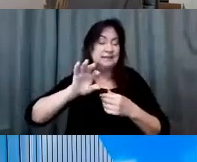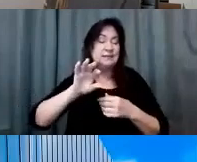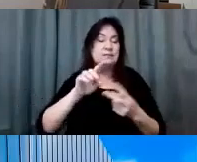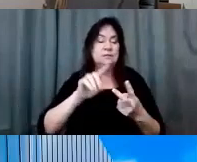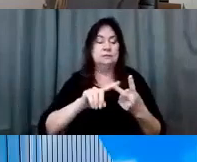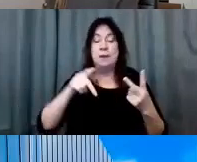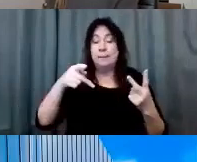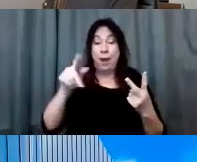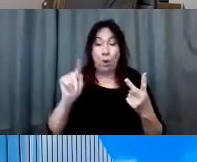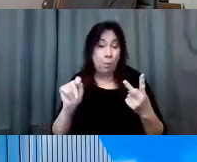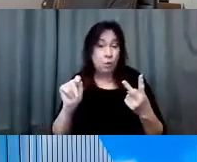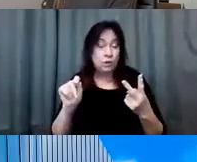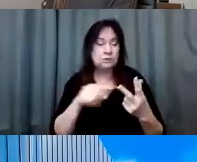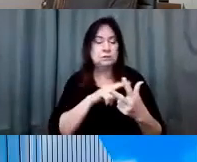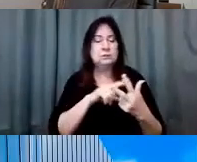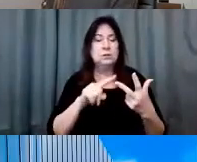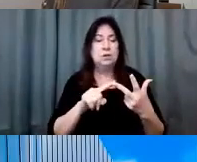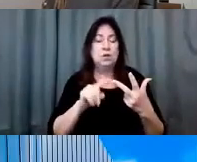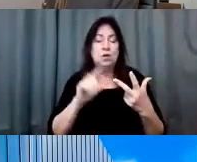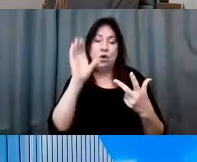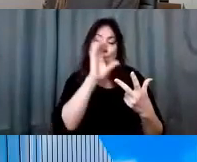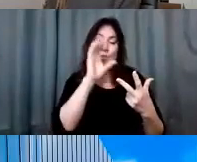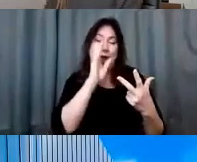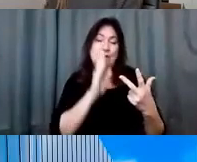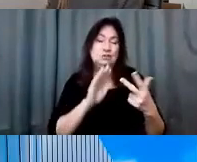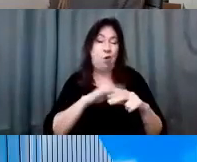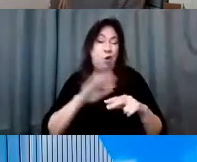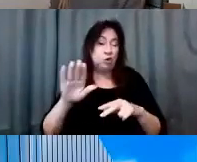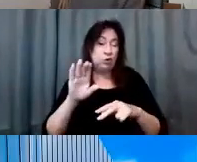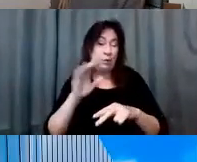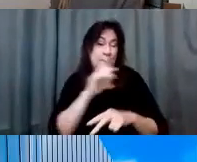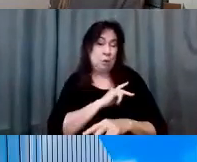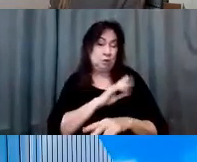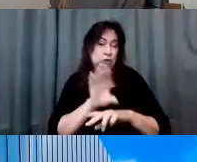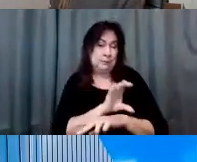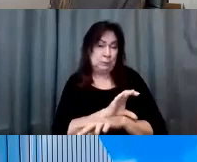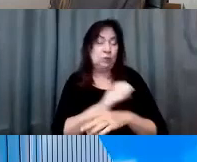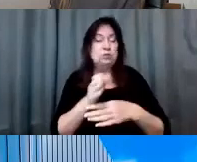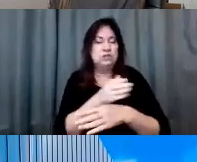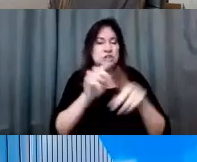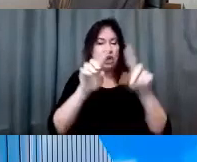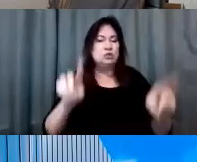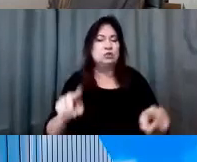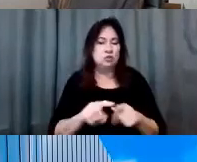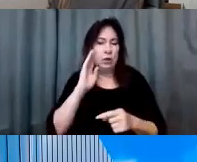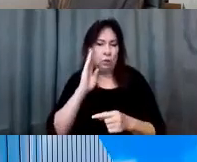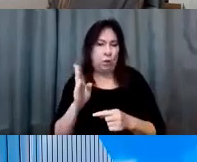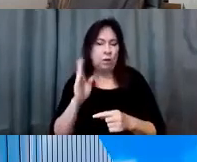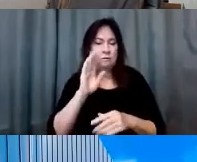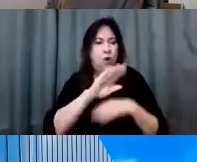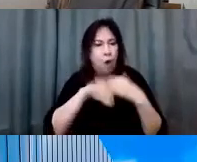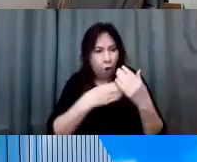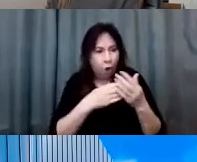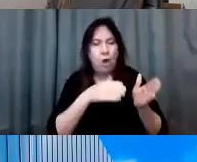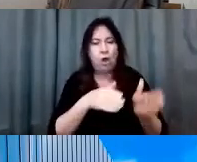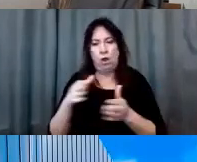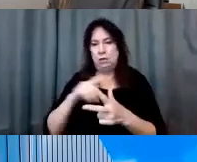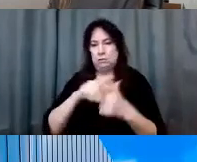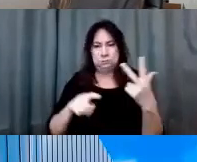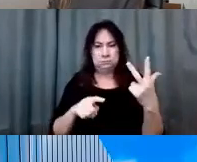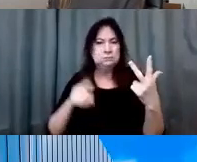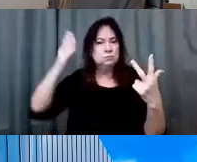PowerPoint, or even if it's a browser on your computer, you will be sharing your screen for all methods of